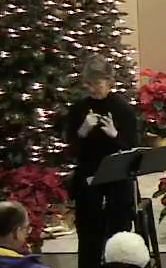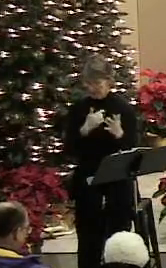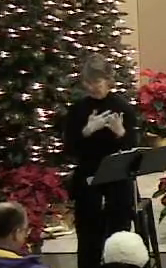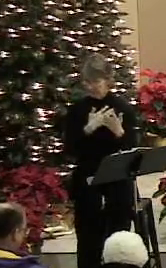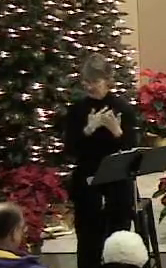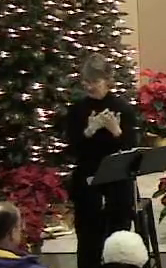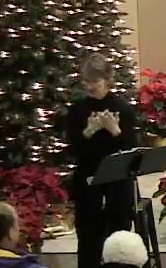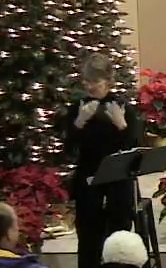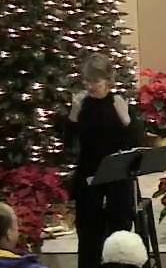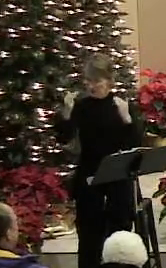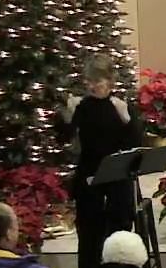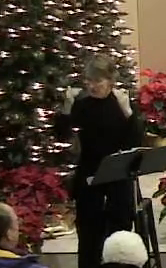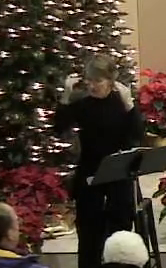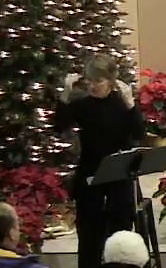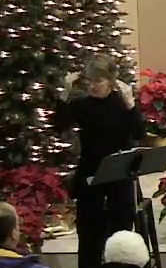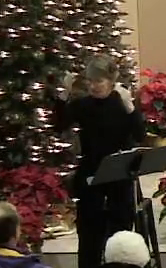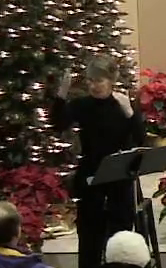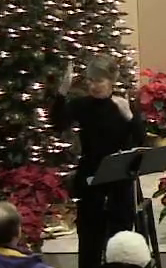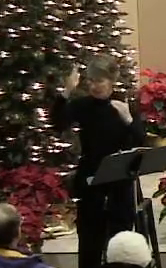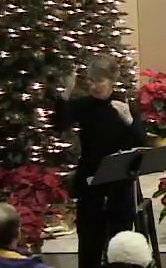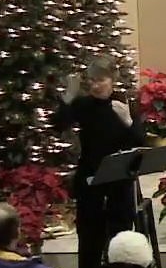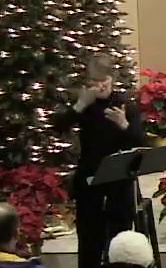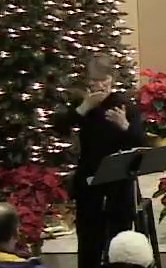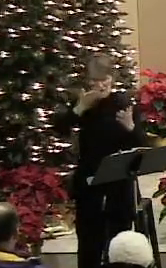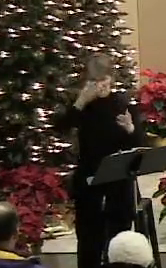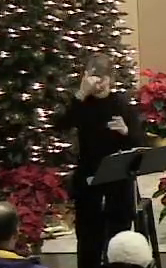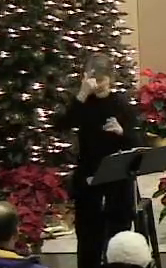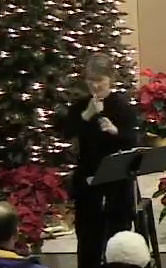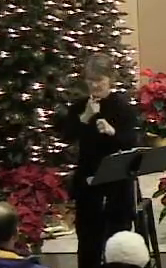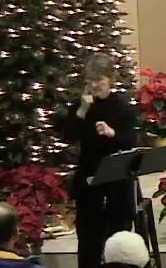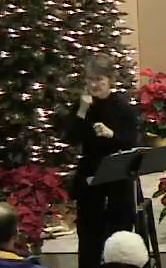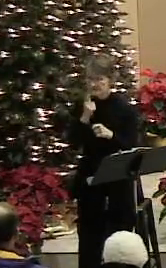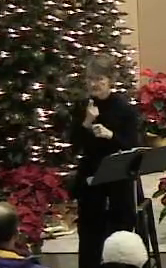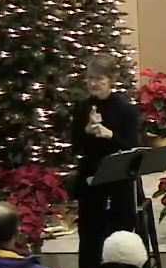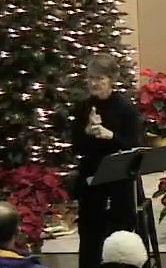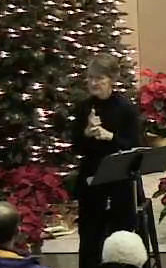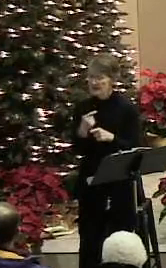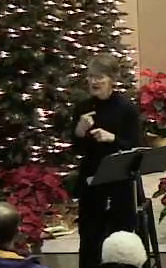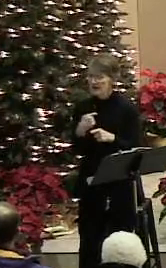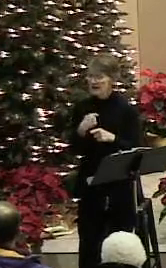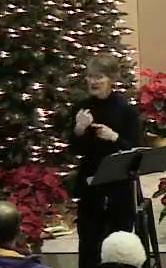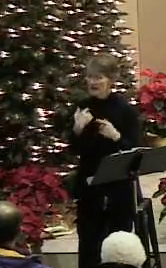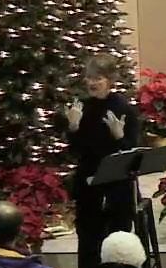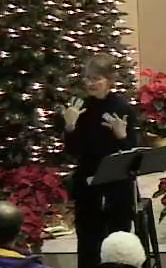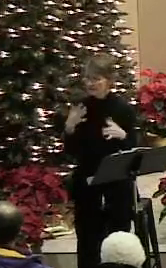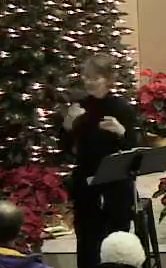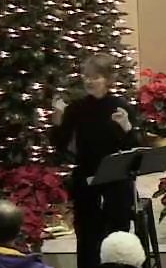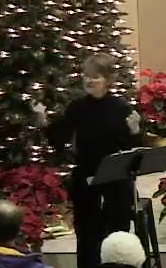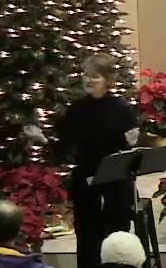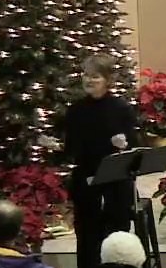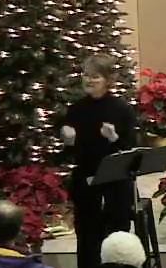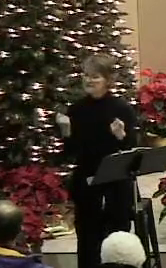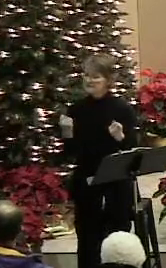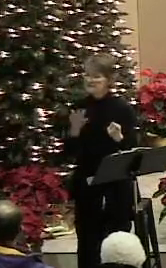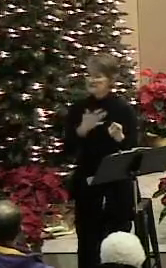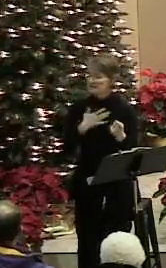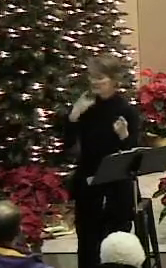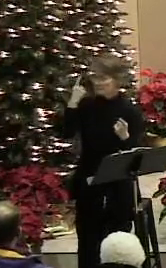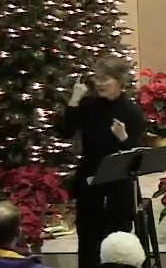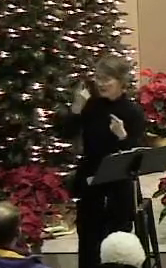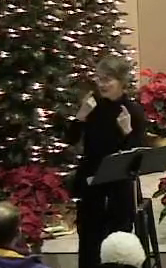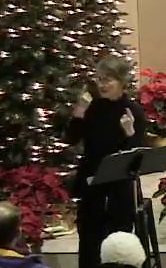I confess to Almighty God and you, my brothers and sisters, that I have greatly